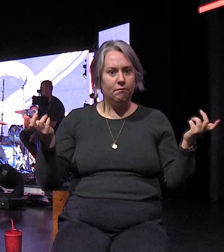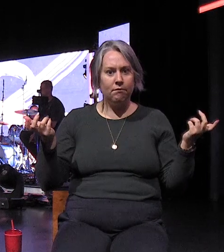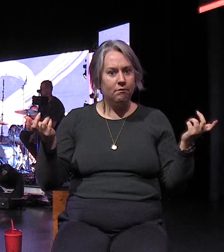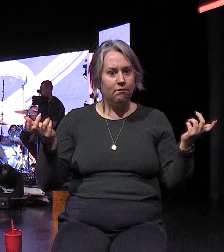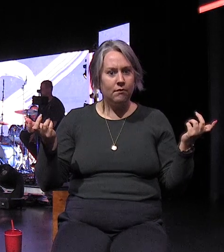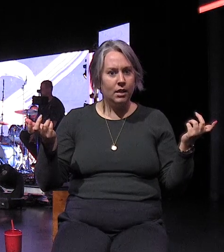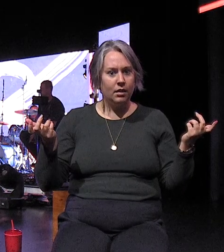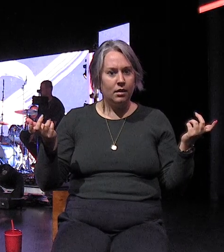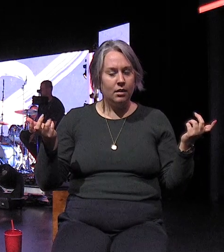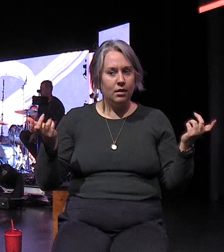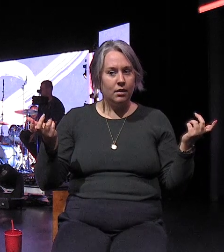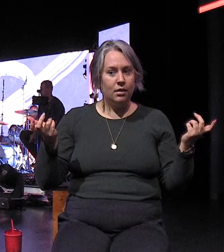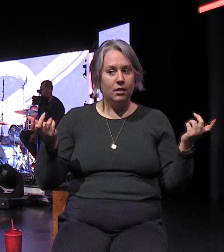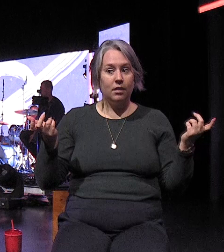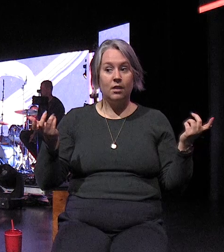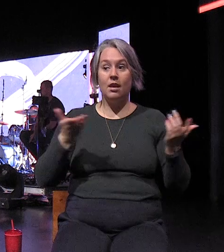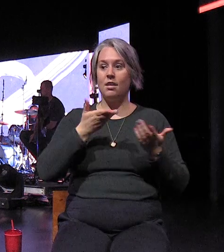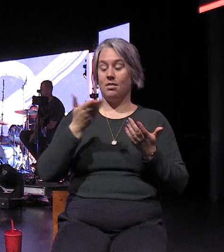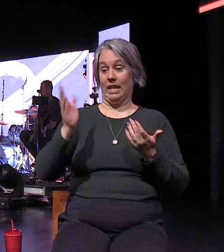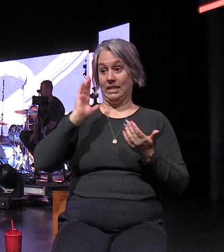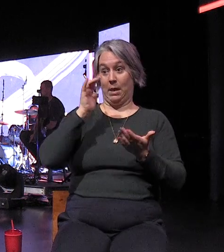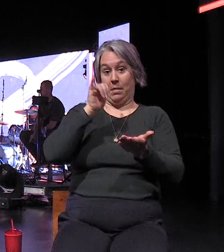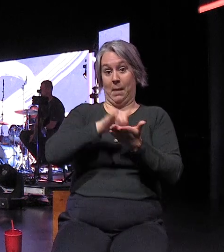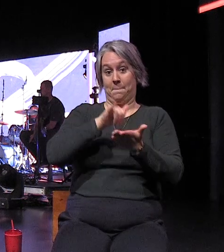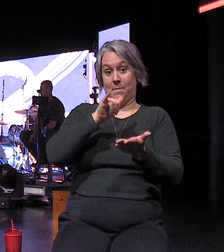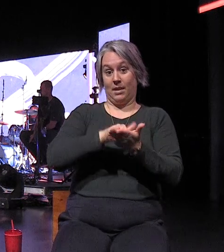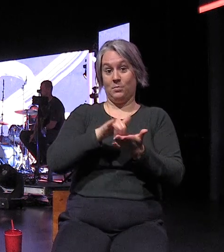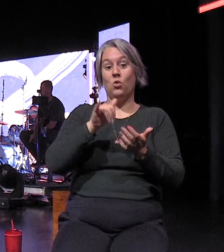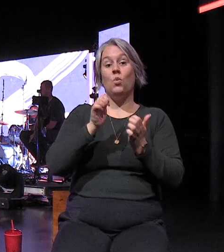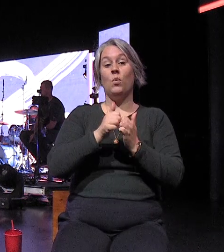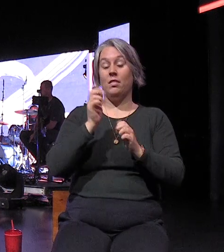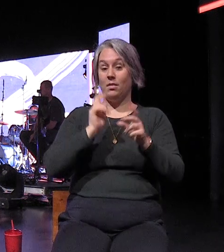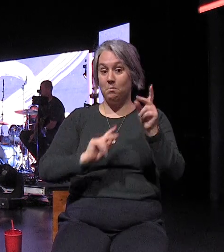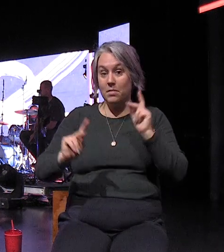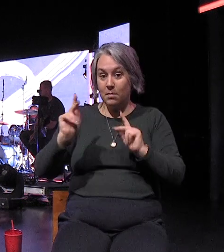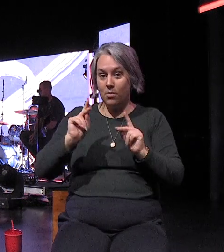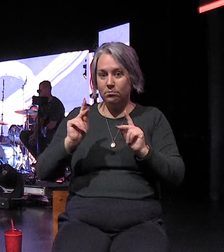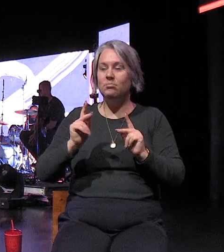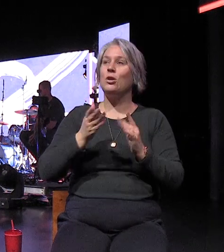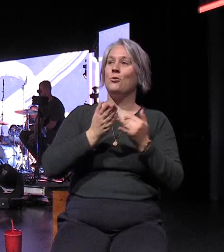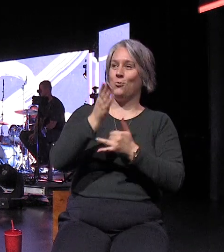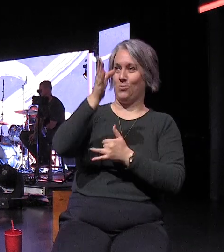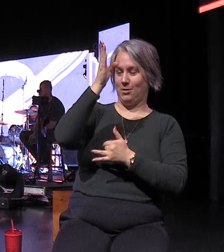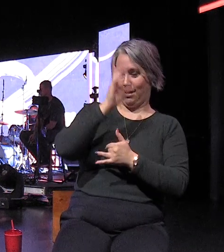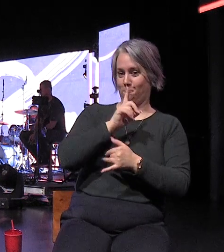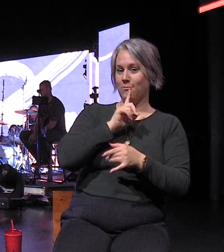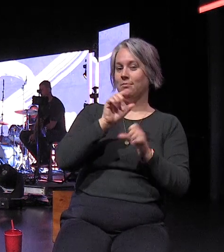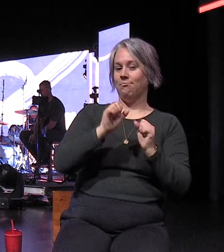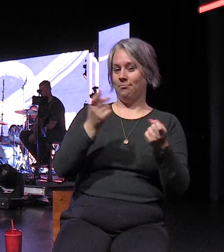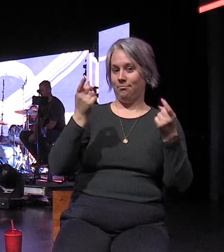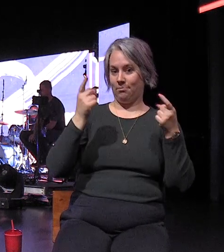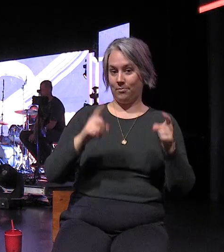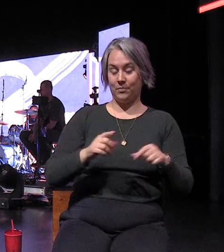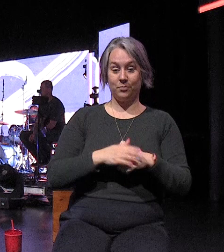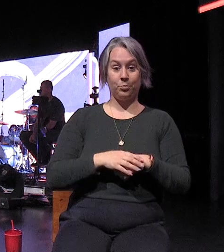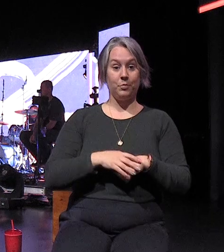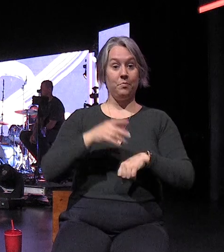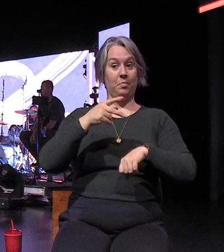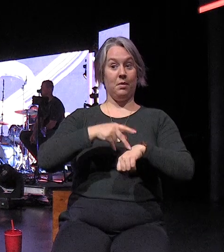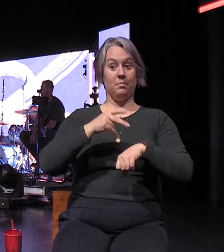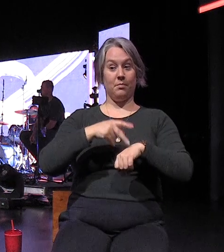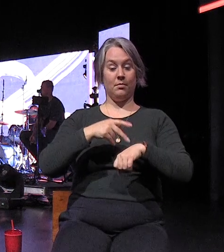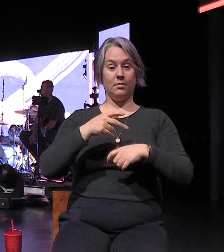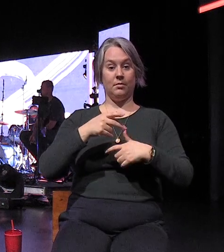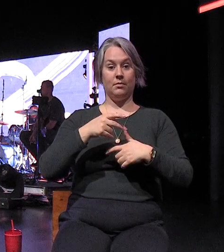the things which are impossible with men are possible with God. Then Peter said, see, I have left all